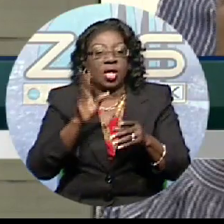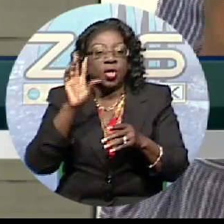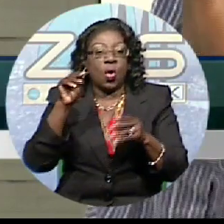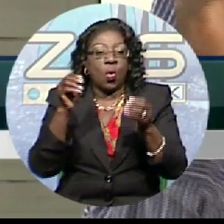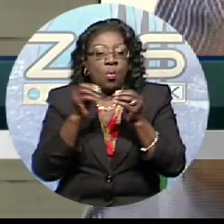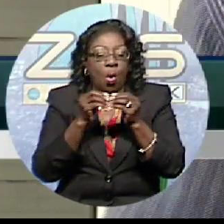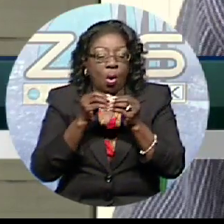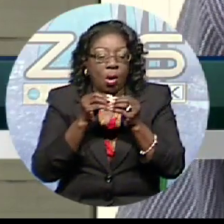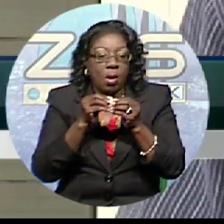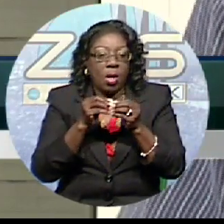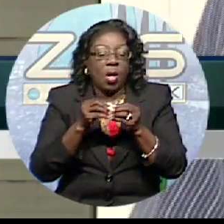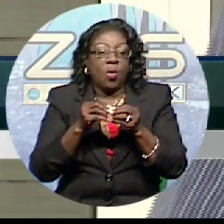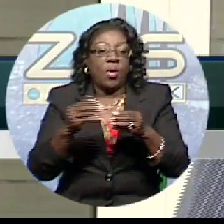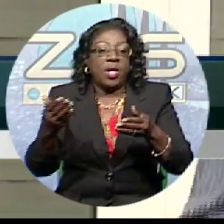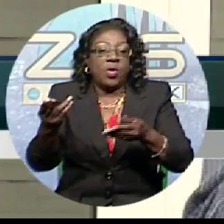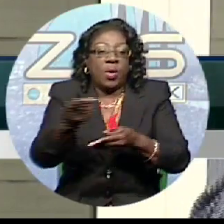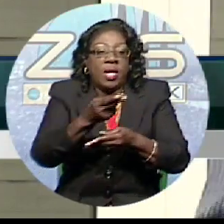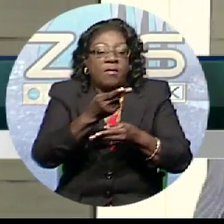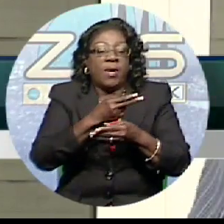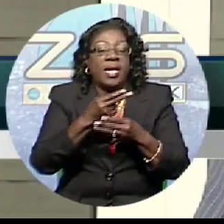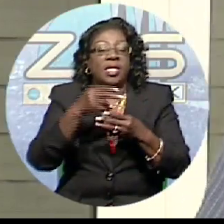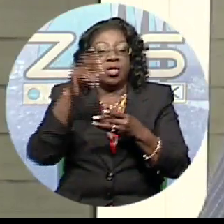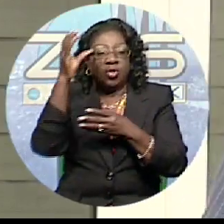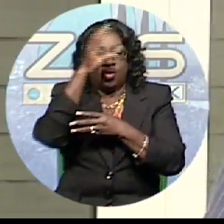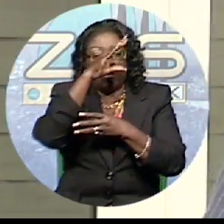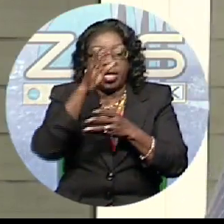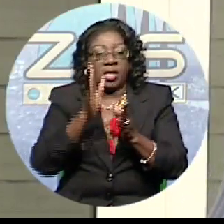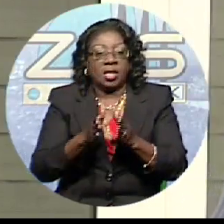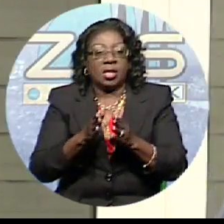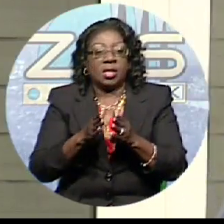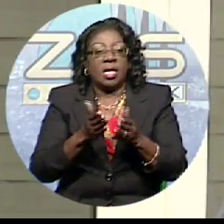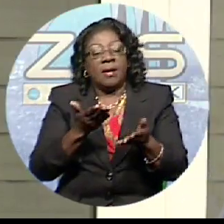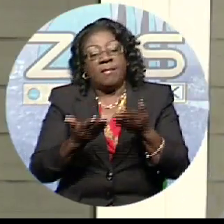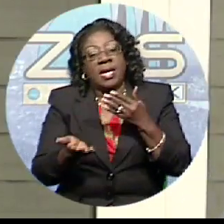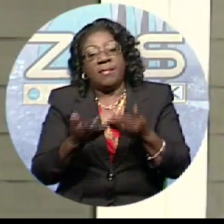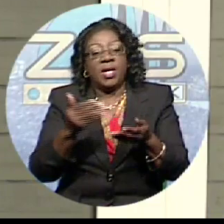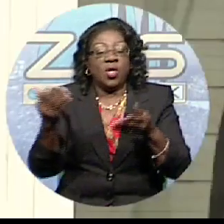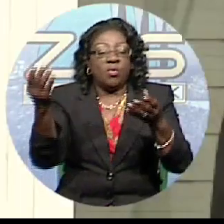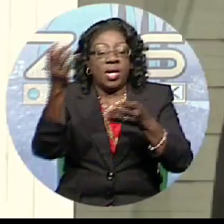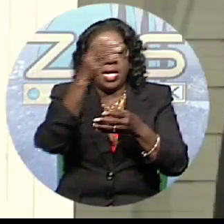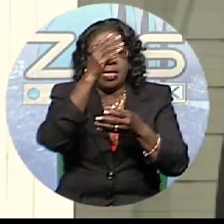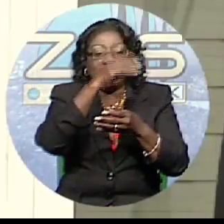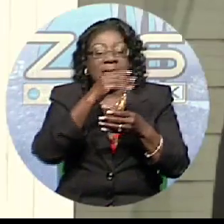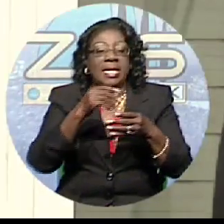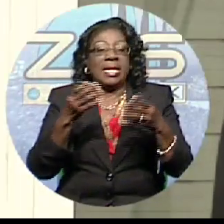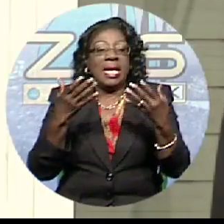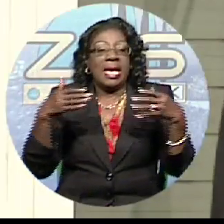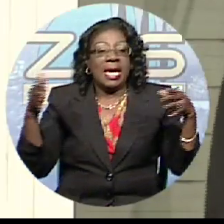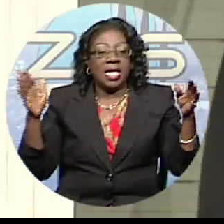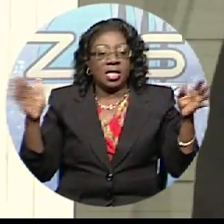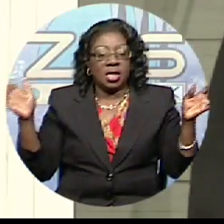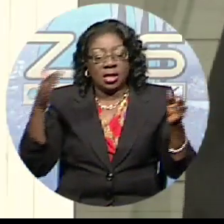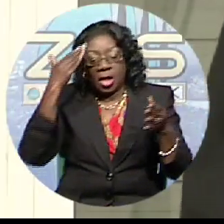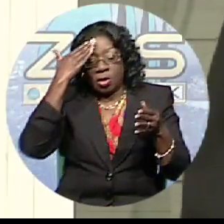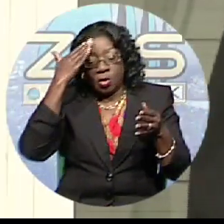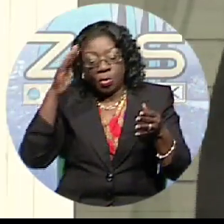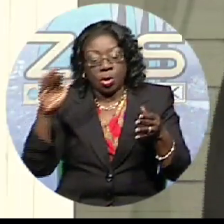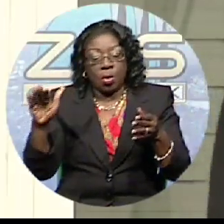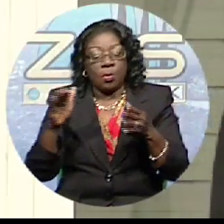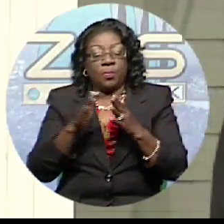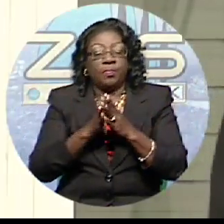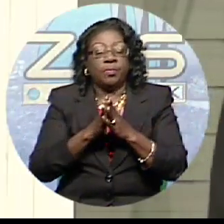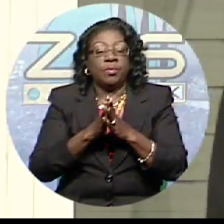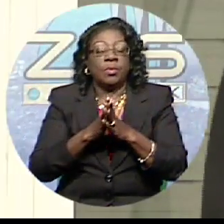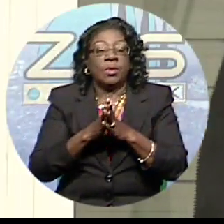entertain strangers, we may be entertaining angels unaware. Rounding off the panel was Luby George, a